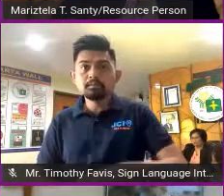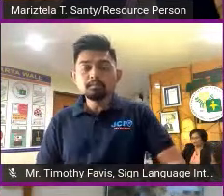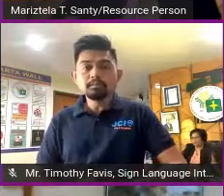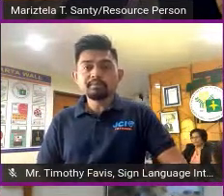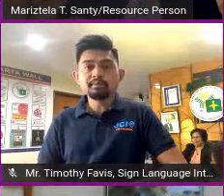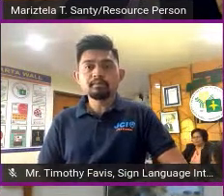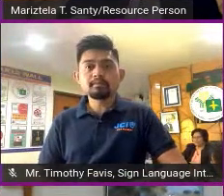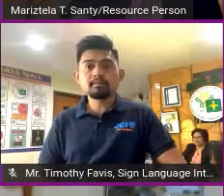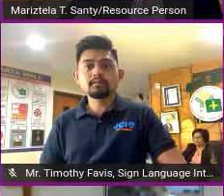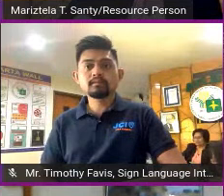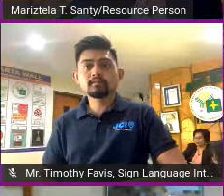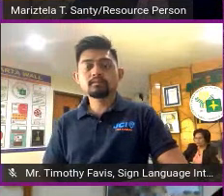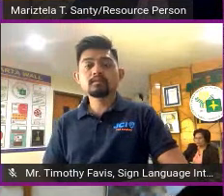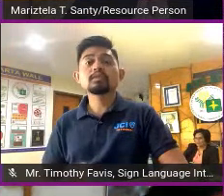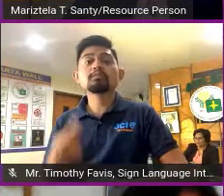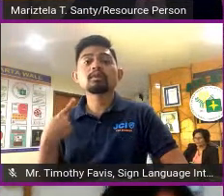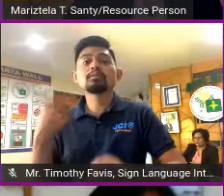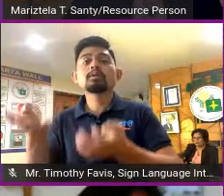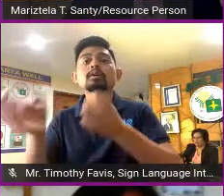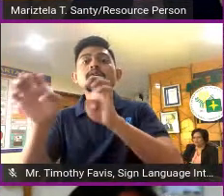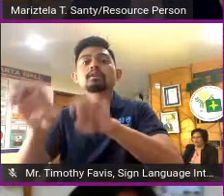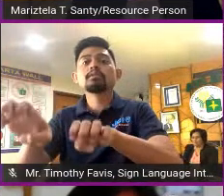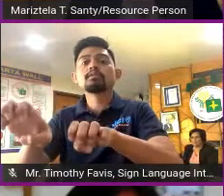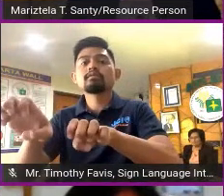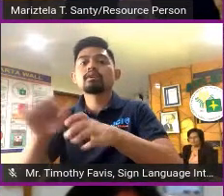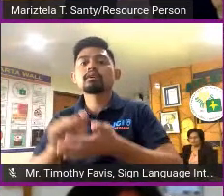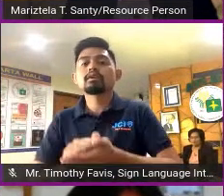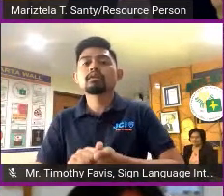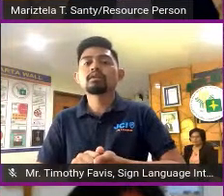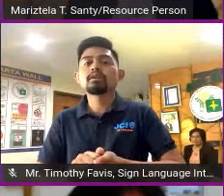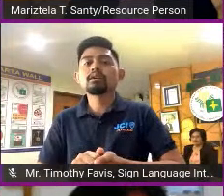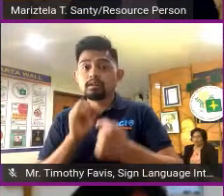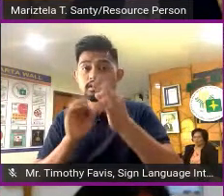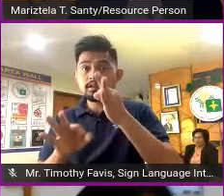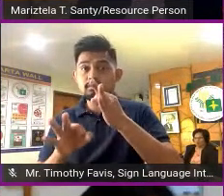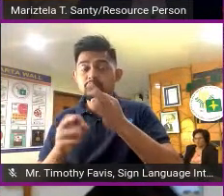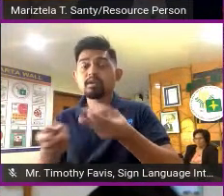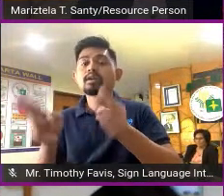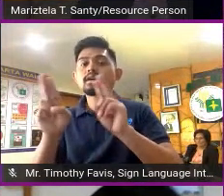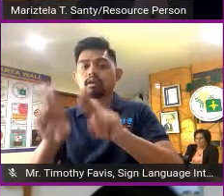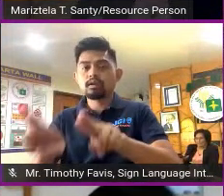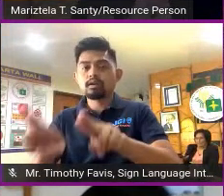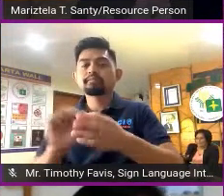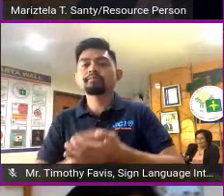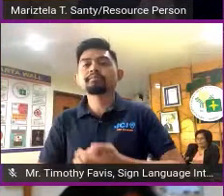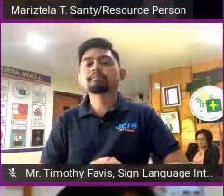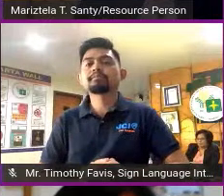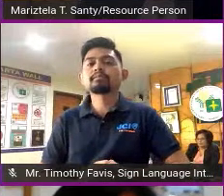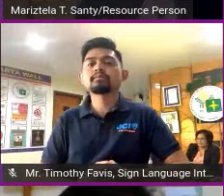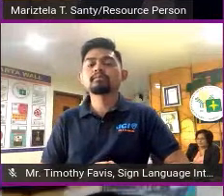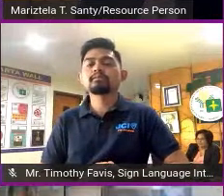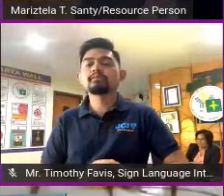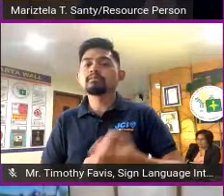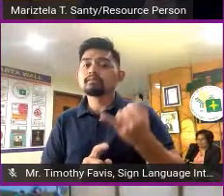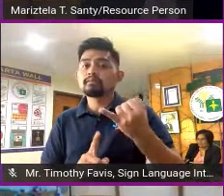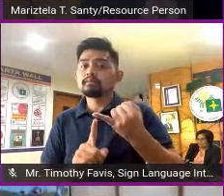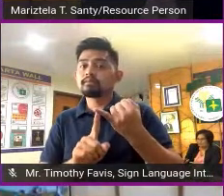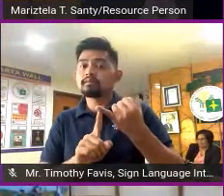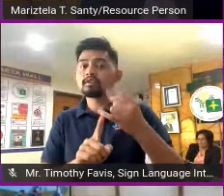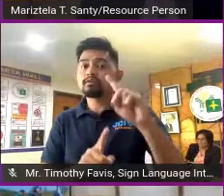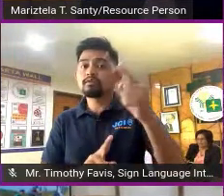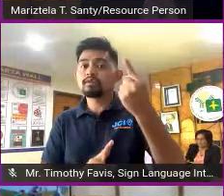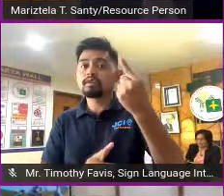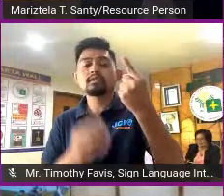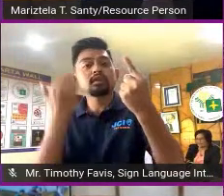po? These are the effects on personhood if you are a victim of VAW. Lack of